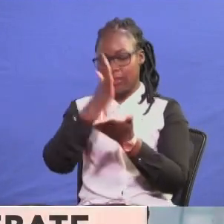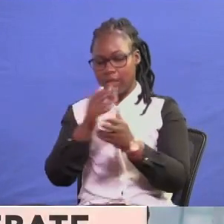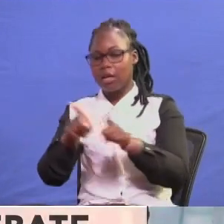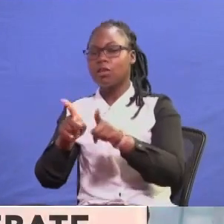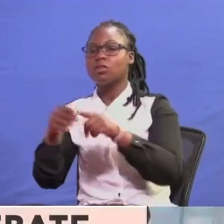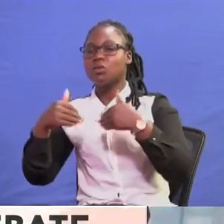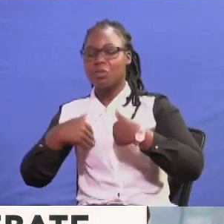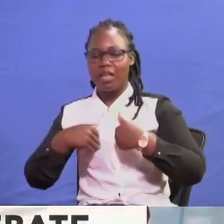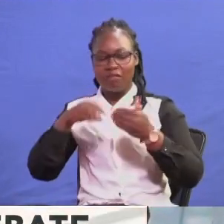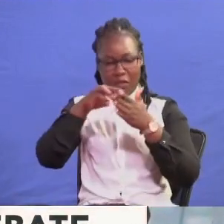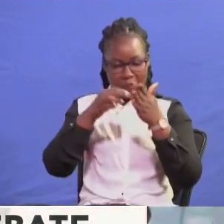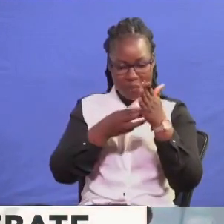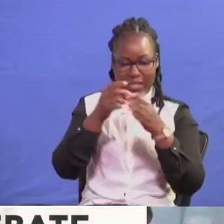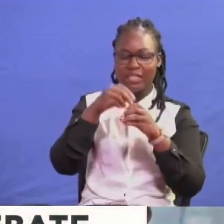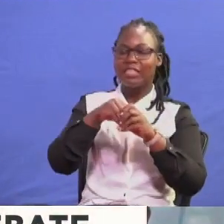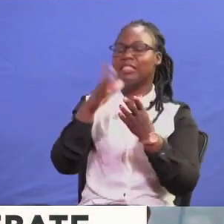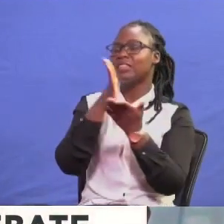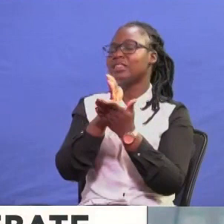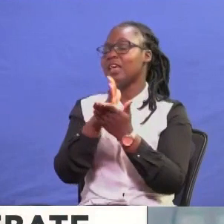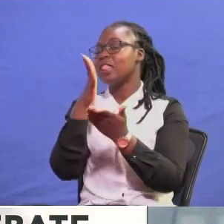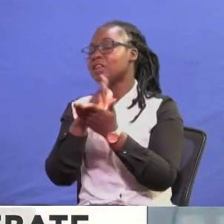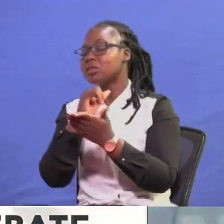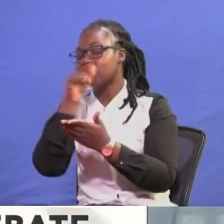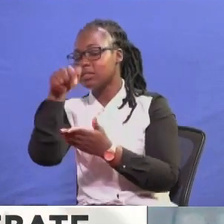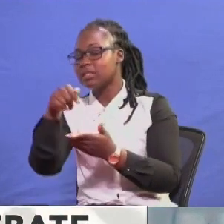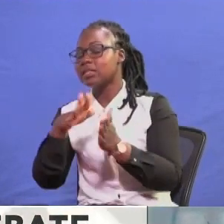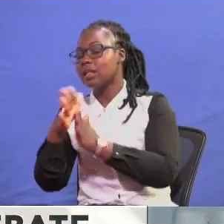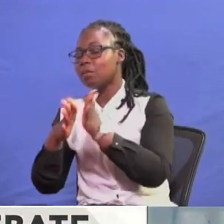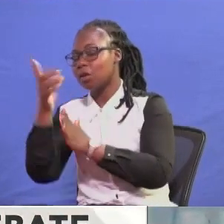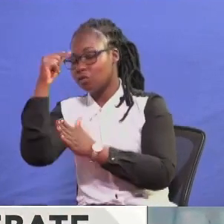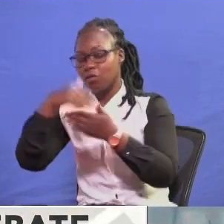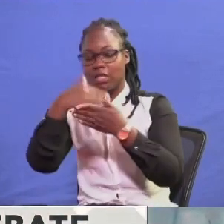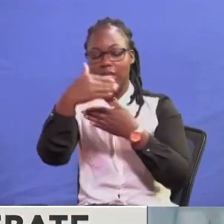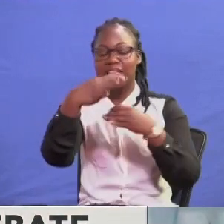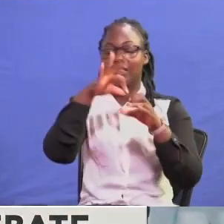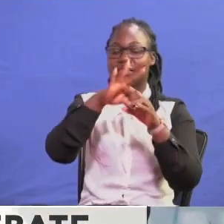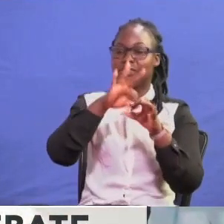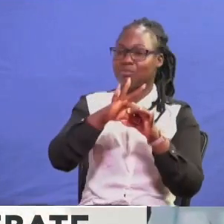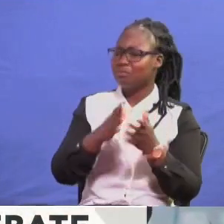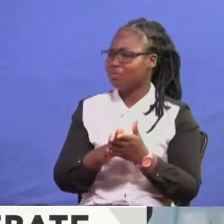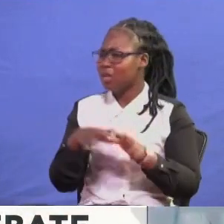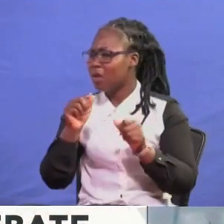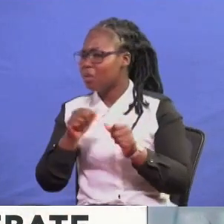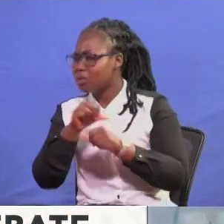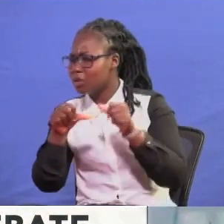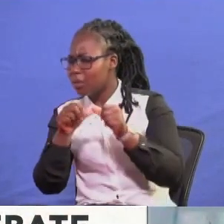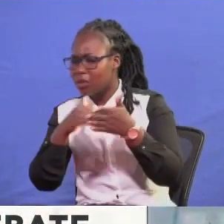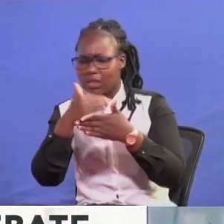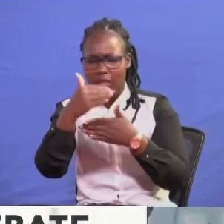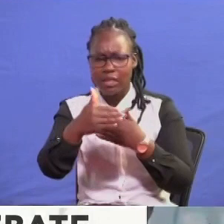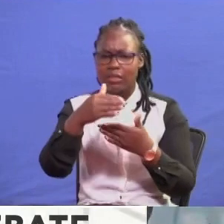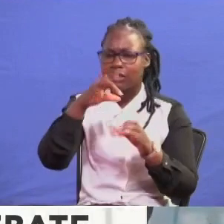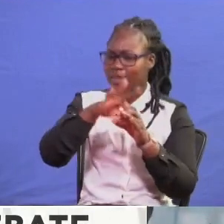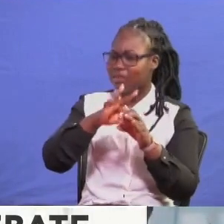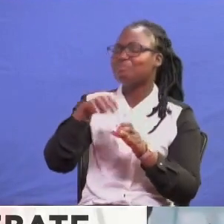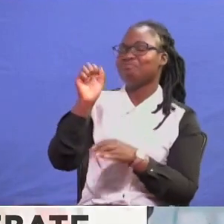truth. The truth is that this is a plan for the next election. Because is this supposed to be about the next election? Of course it is.